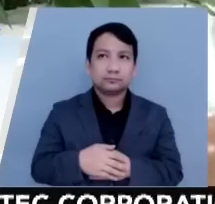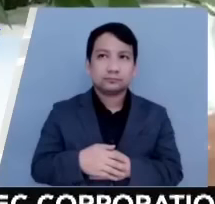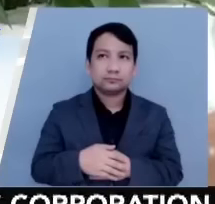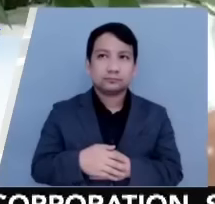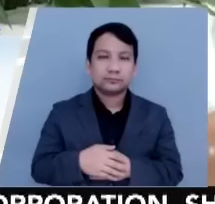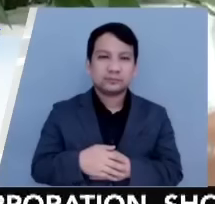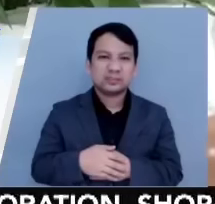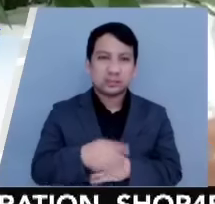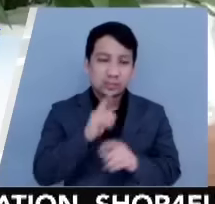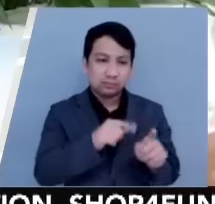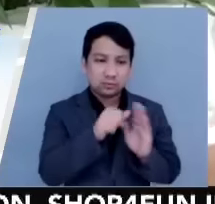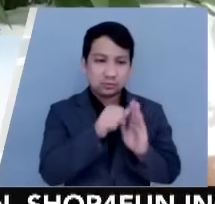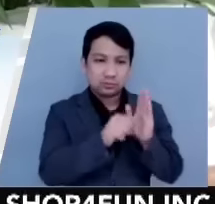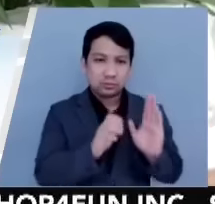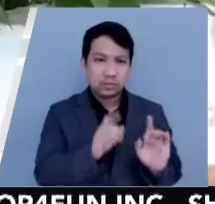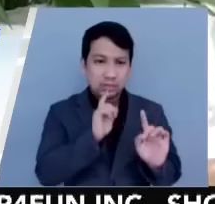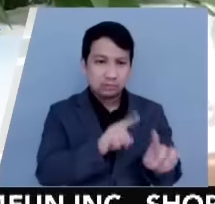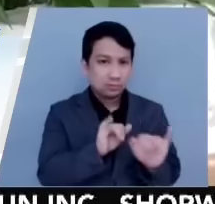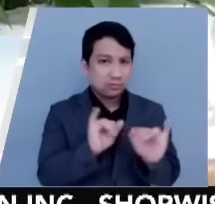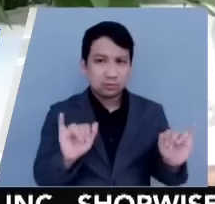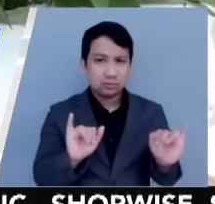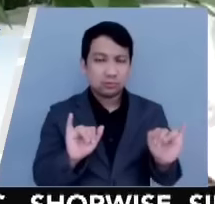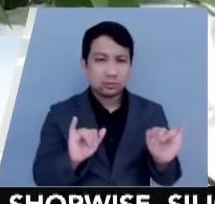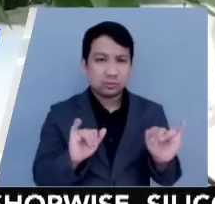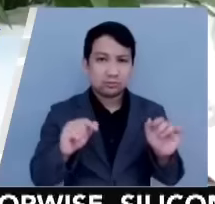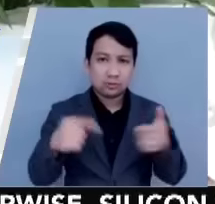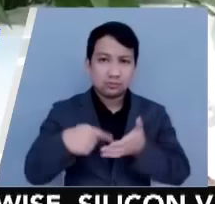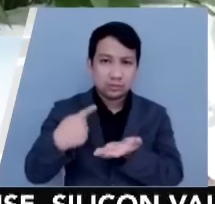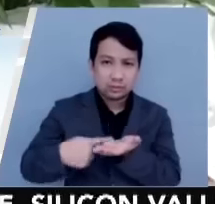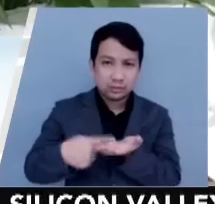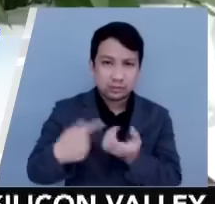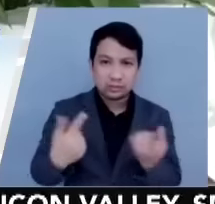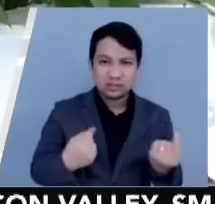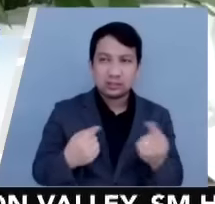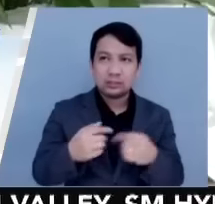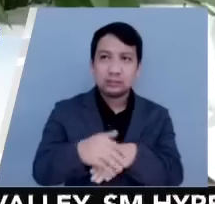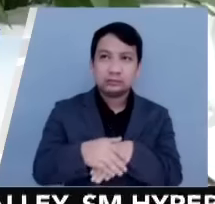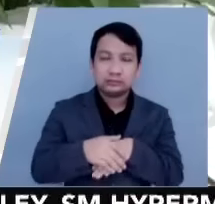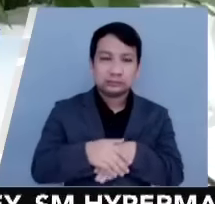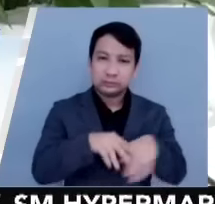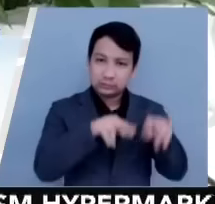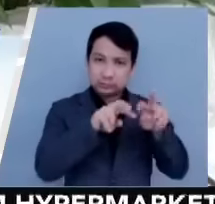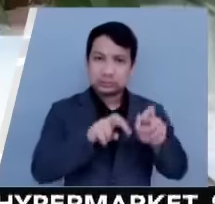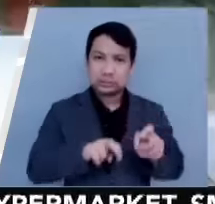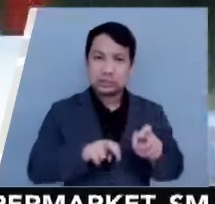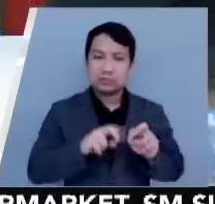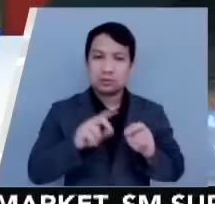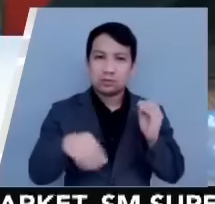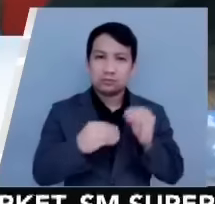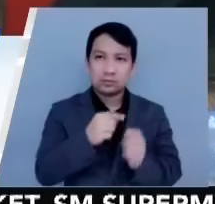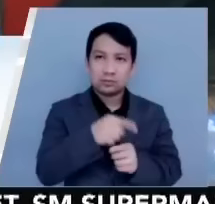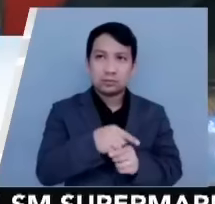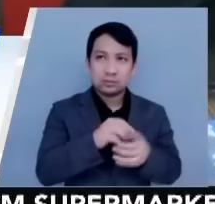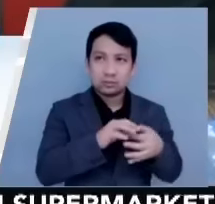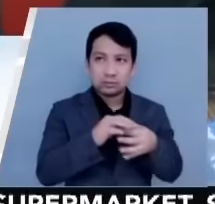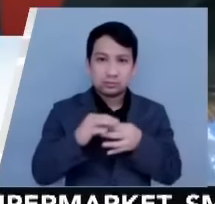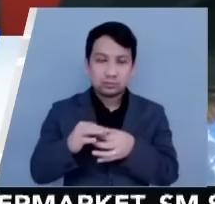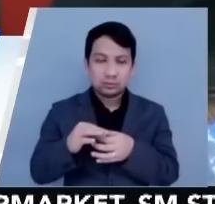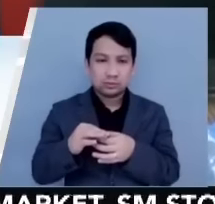lawyer that what we are conducting here is not a custodial investigation where you can invoke your right to remain